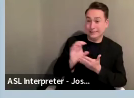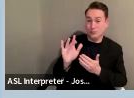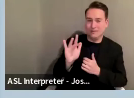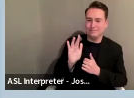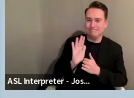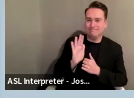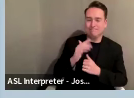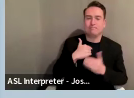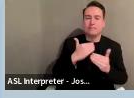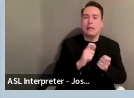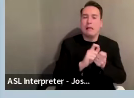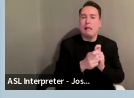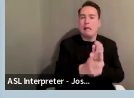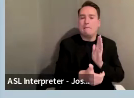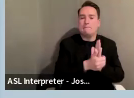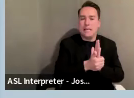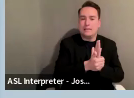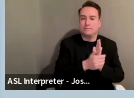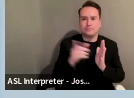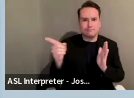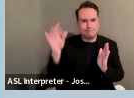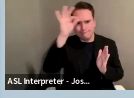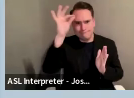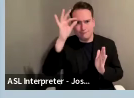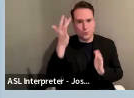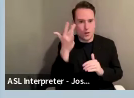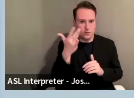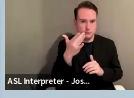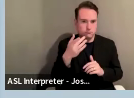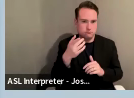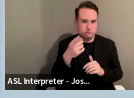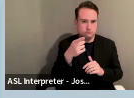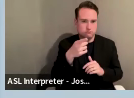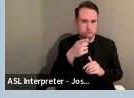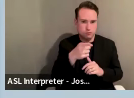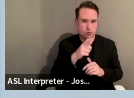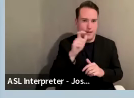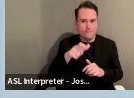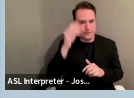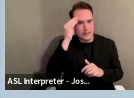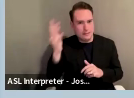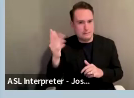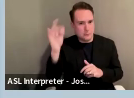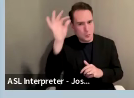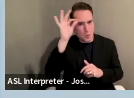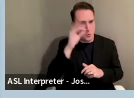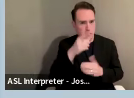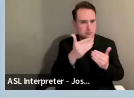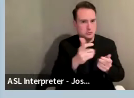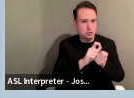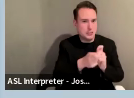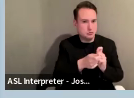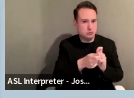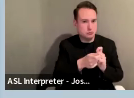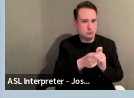going to do an amendment here. And the child will not know about it because you aren't have no obligation to share it with that child. It won't